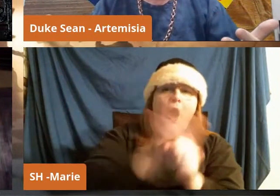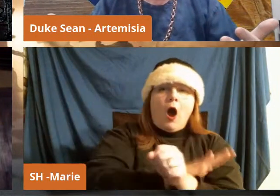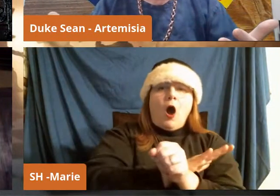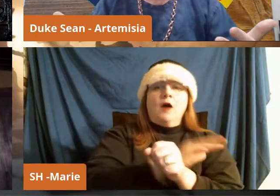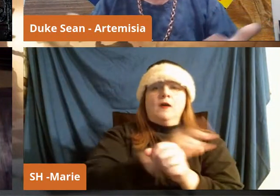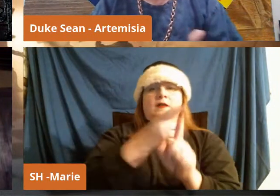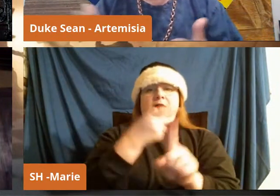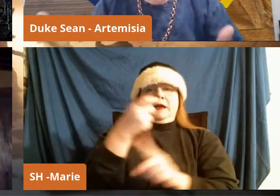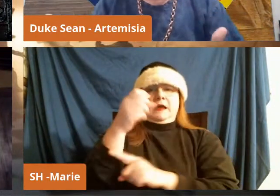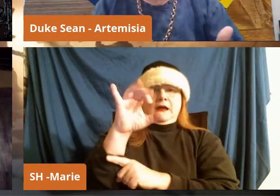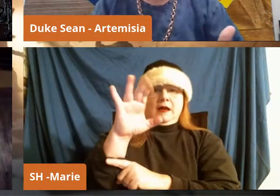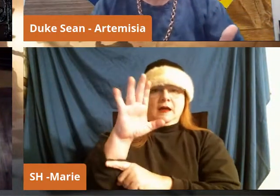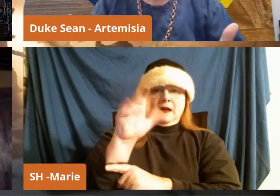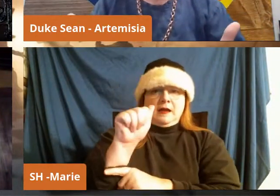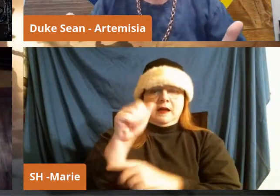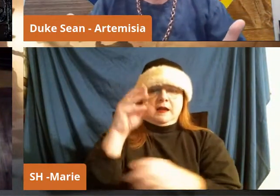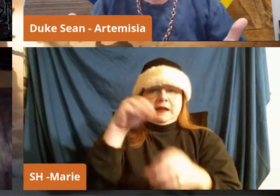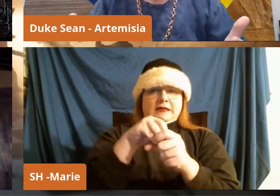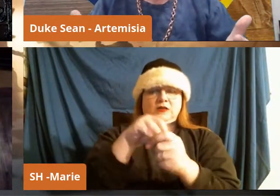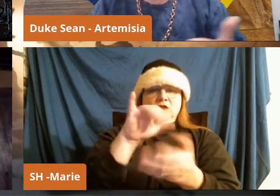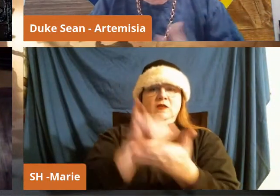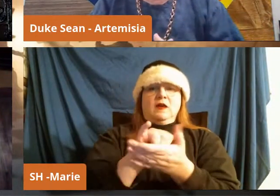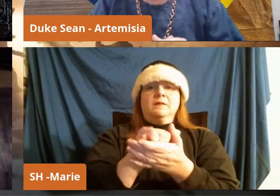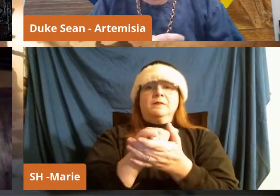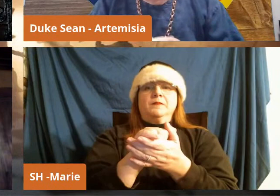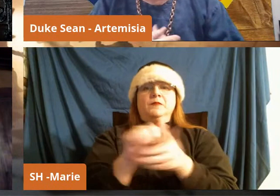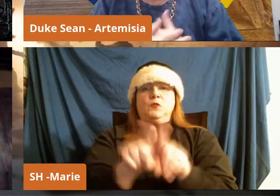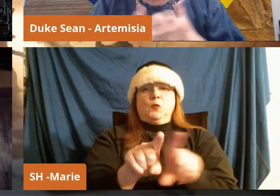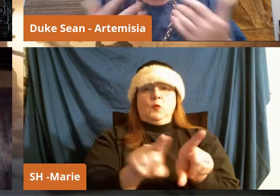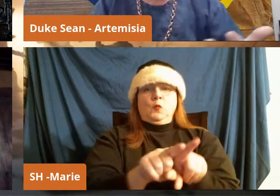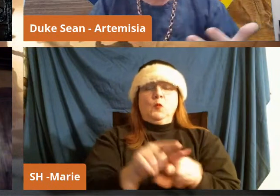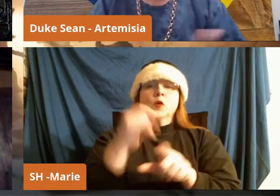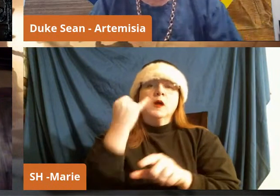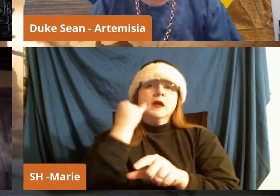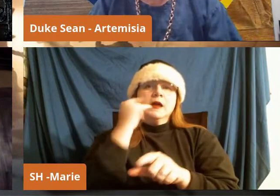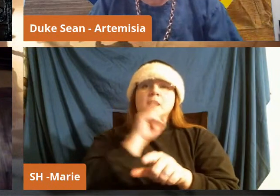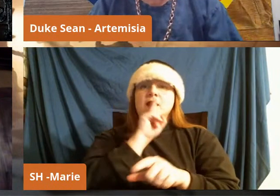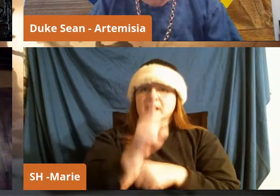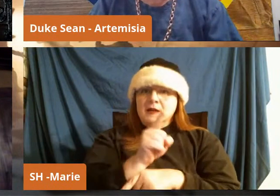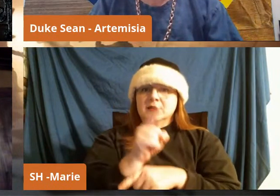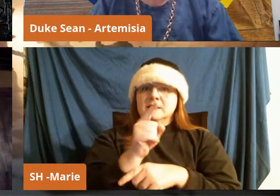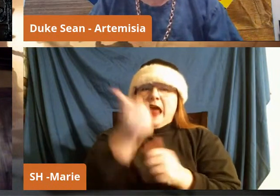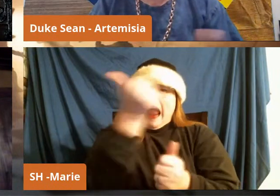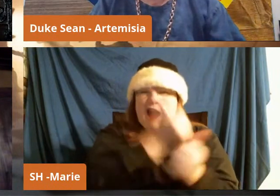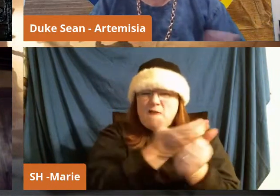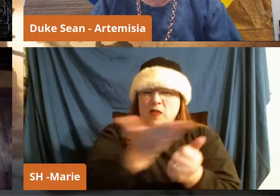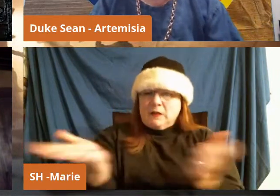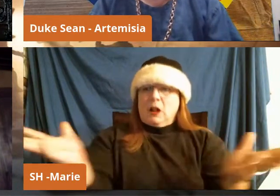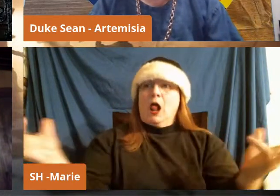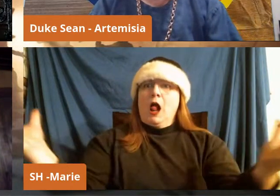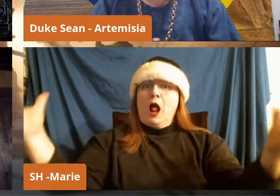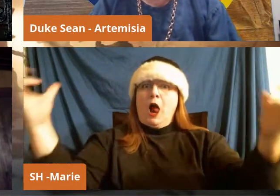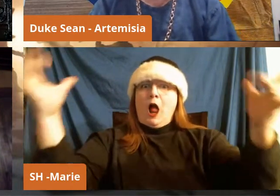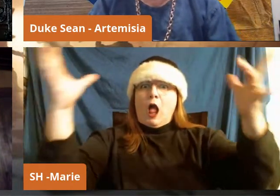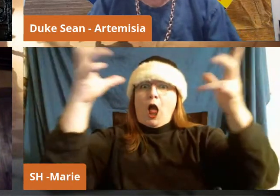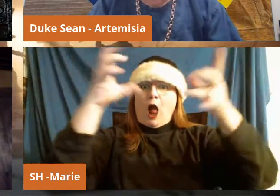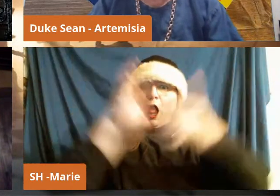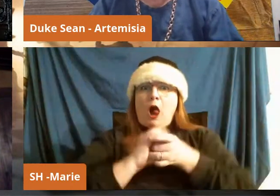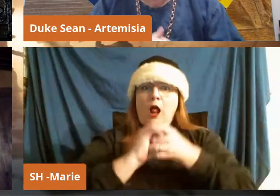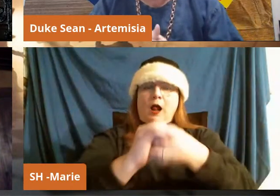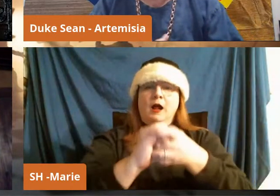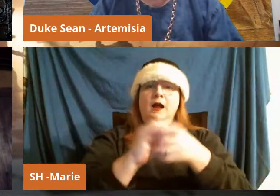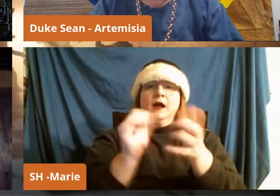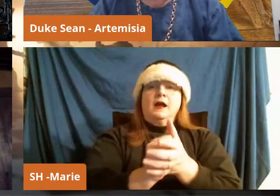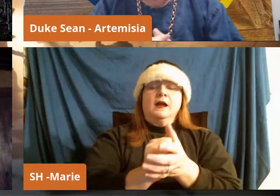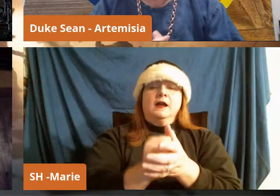SCA in addition to that. Right. So, it is everything there. And Robert, I'll hand